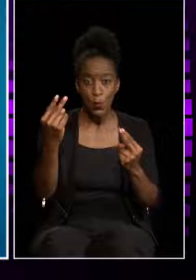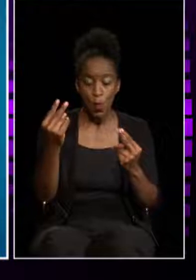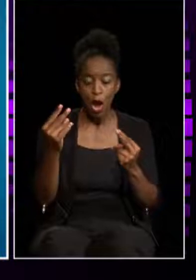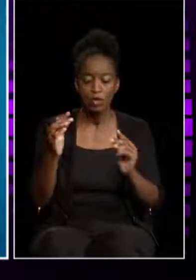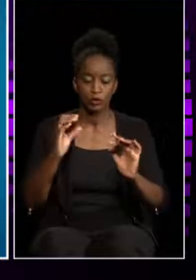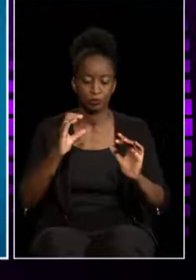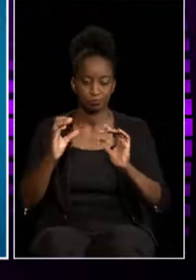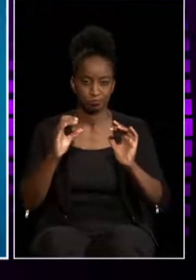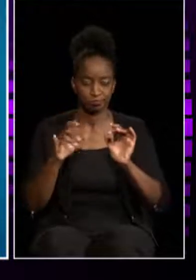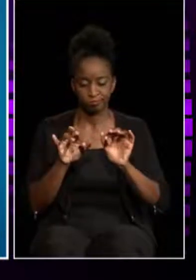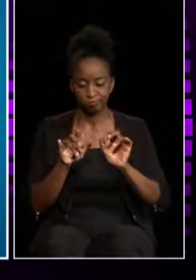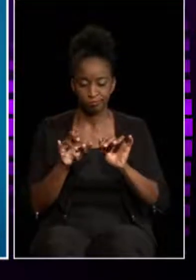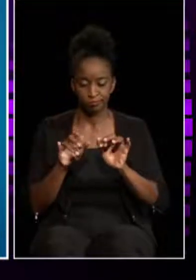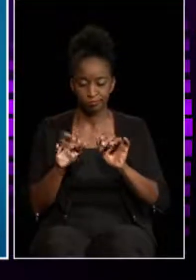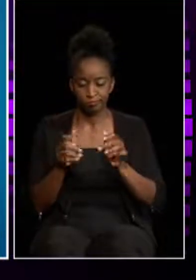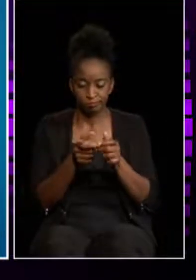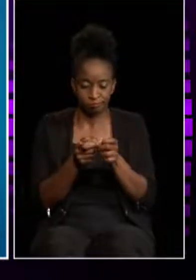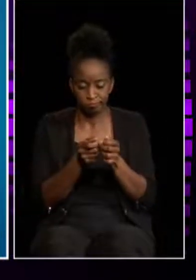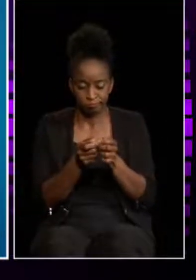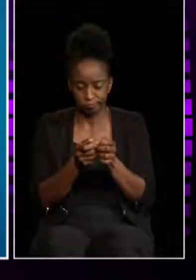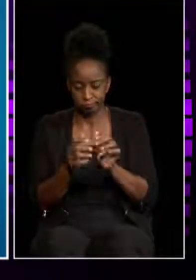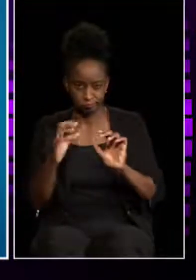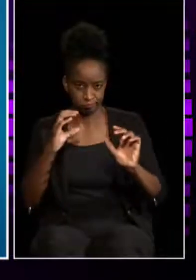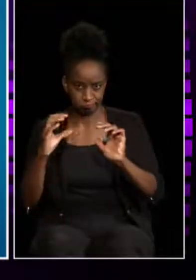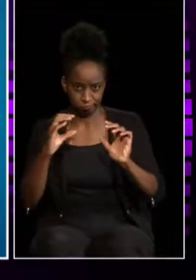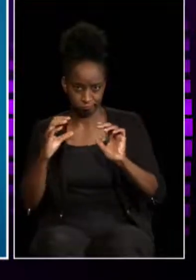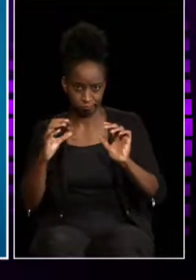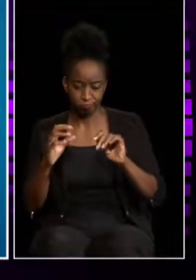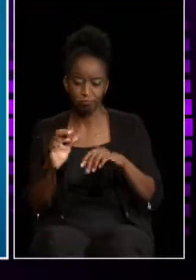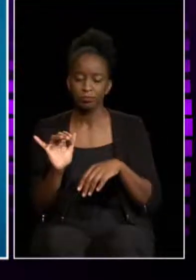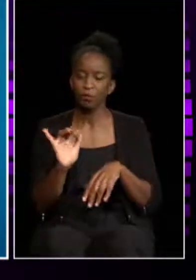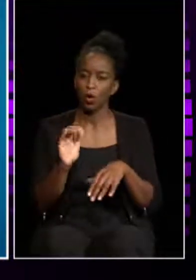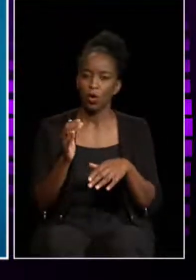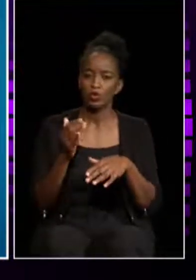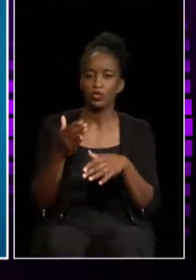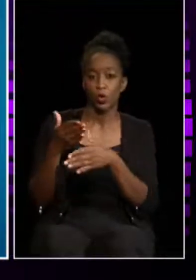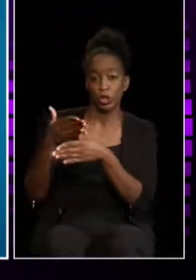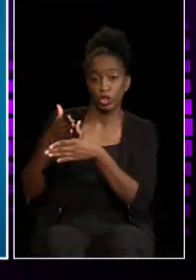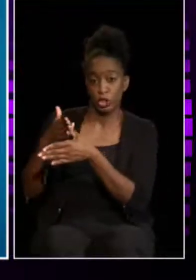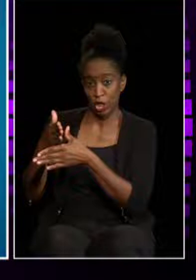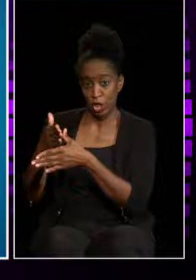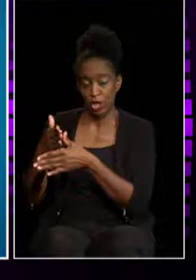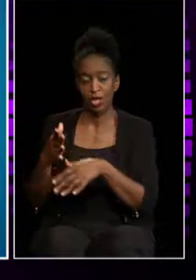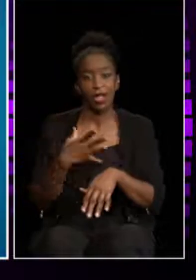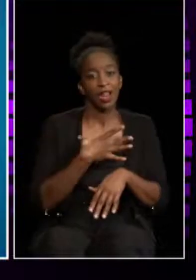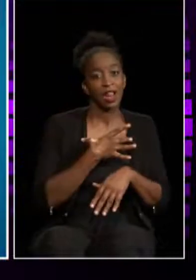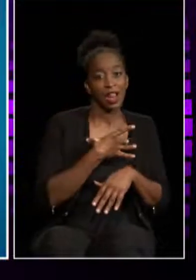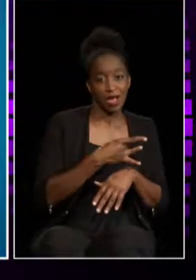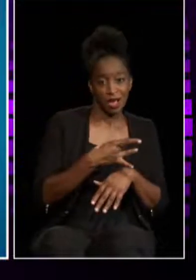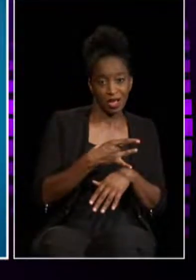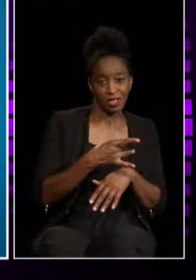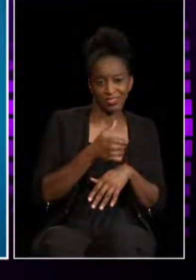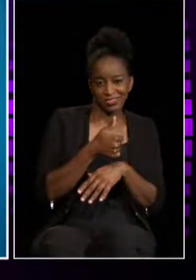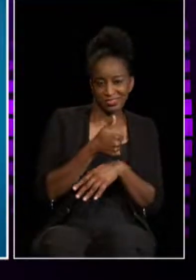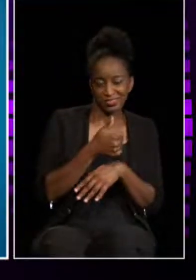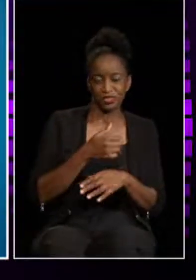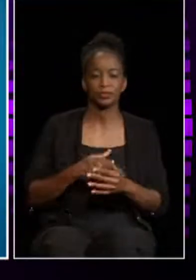Hotel. So get down in the comment section and also share and like as well. Now, when it comes to mental health, we all